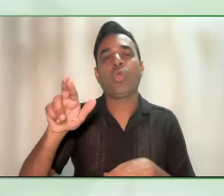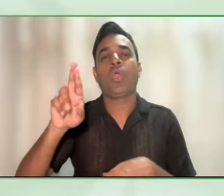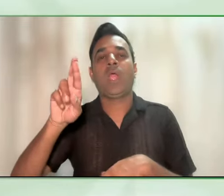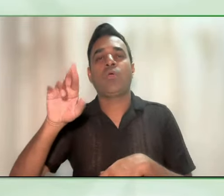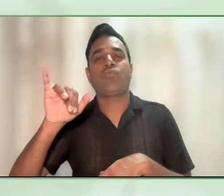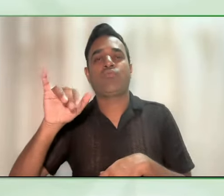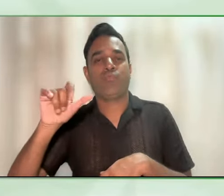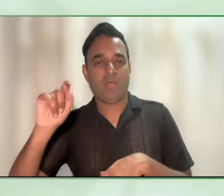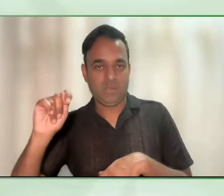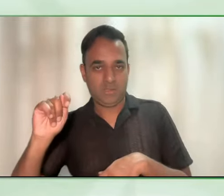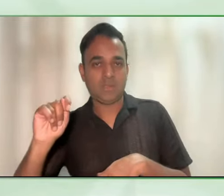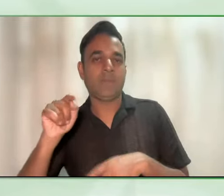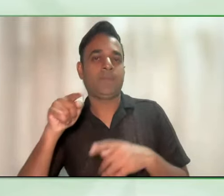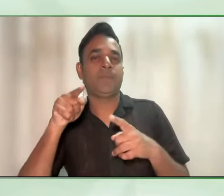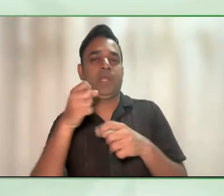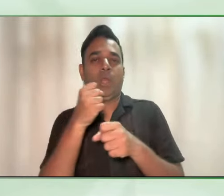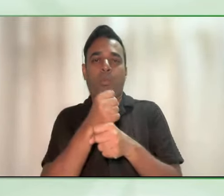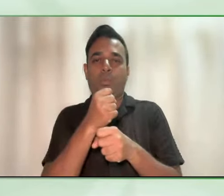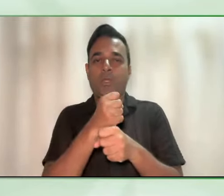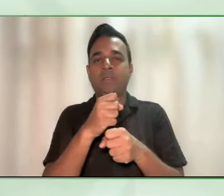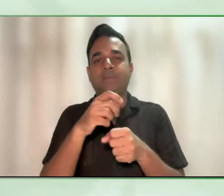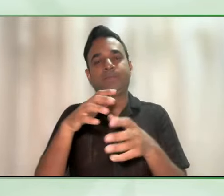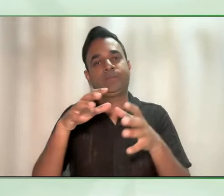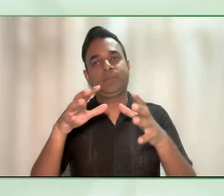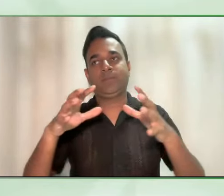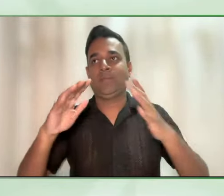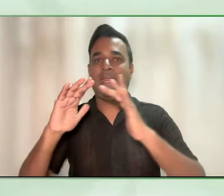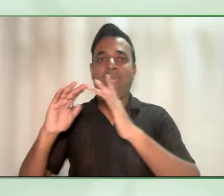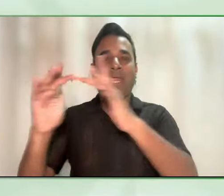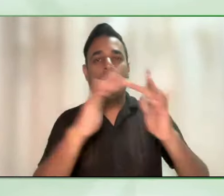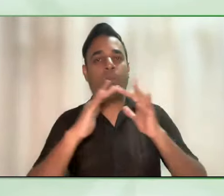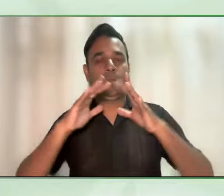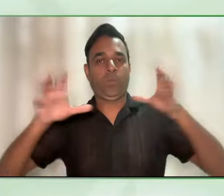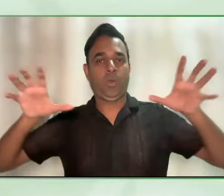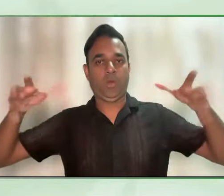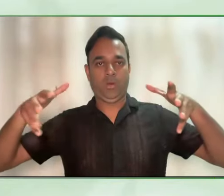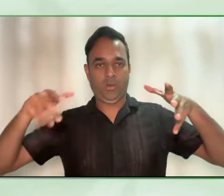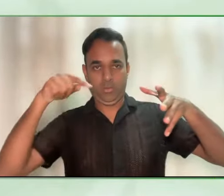employment? So we have learned that